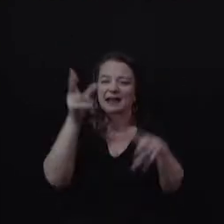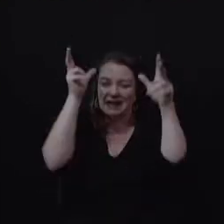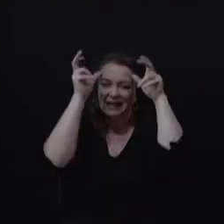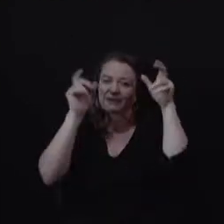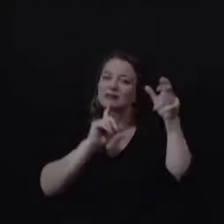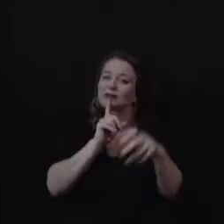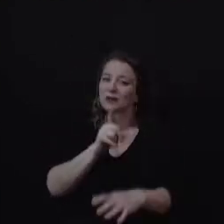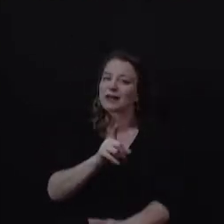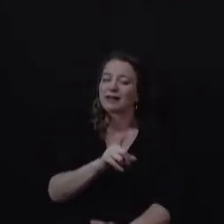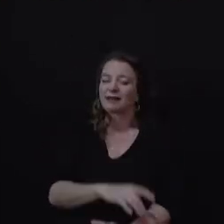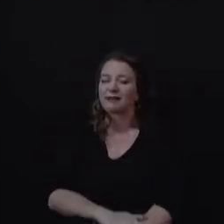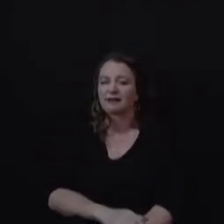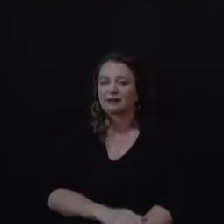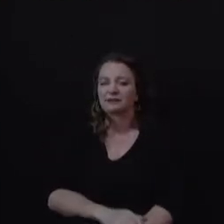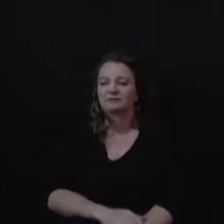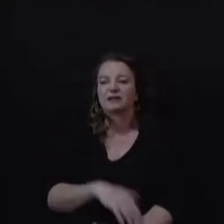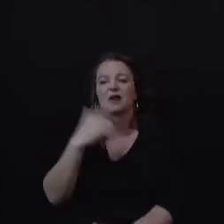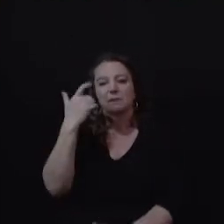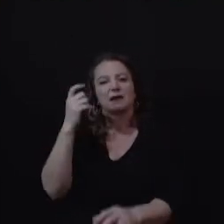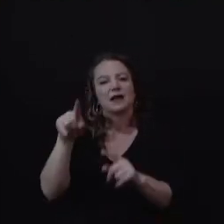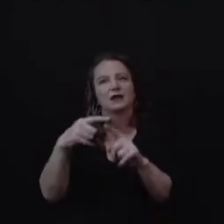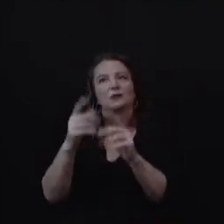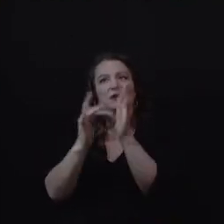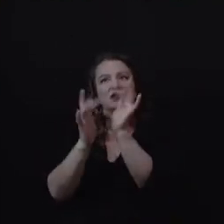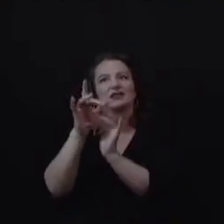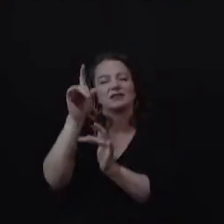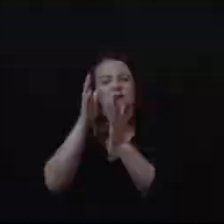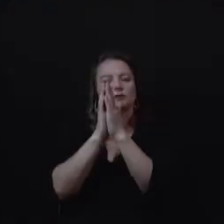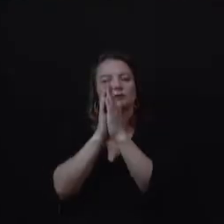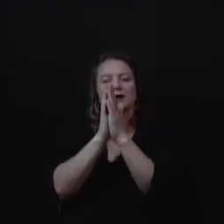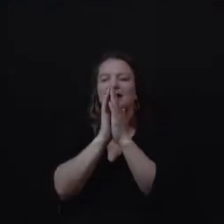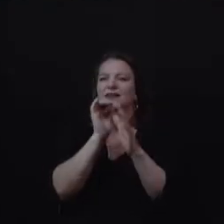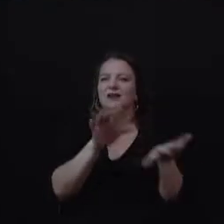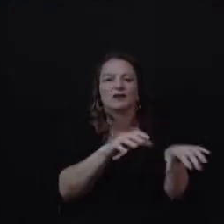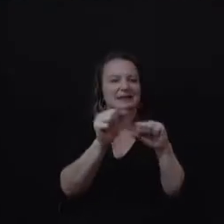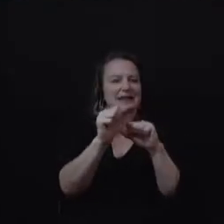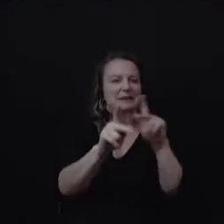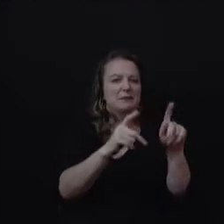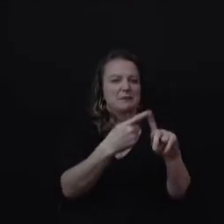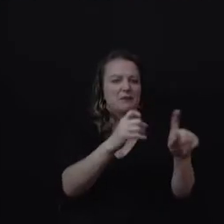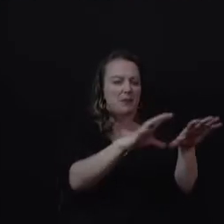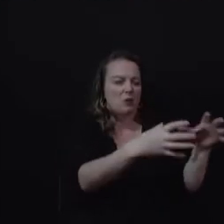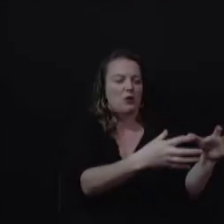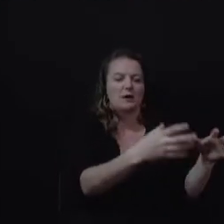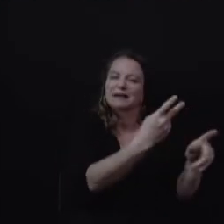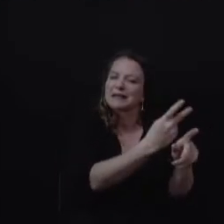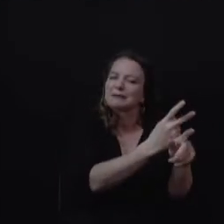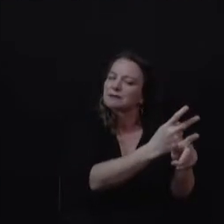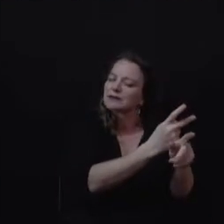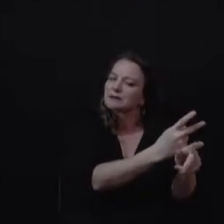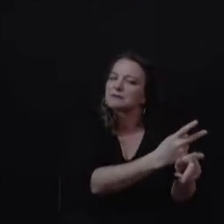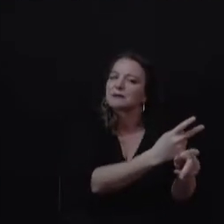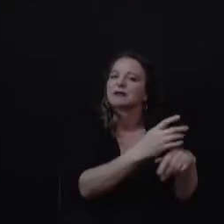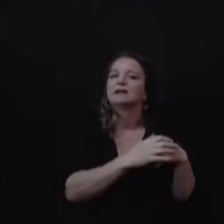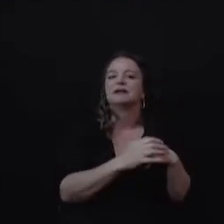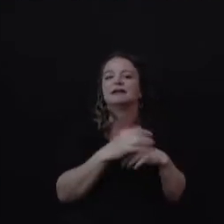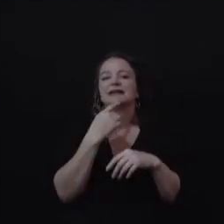real. Because when Jesus was praying, Lord, don't take them out of the world, but keep them, he goes on to say